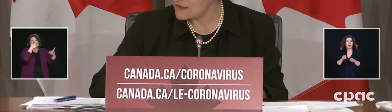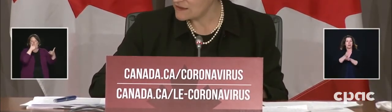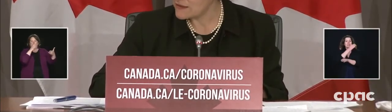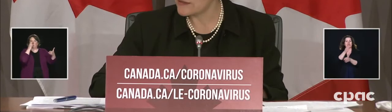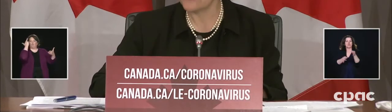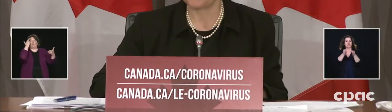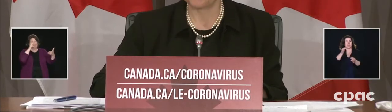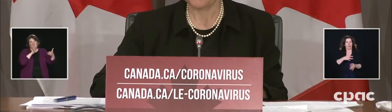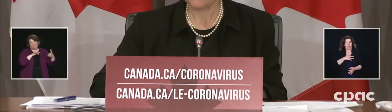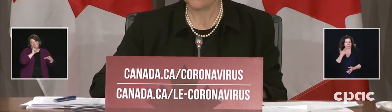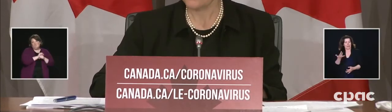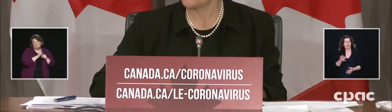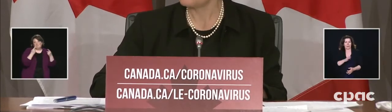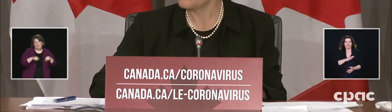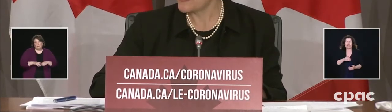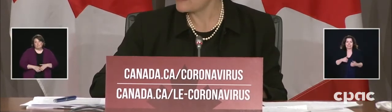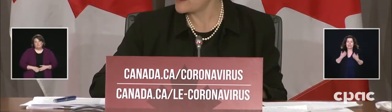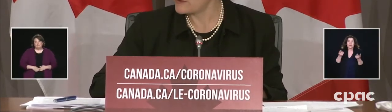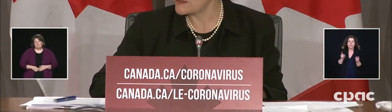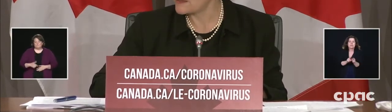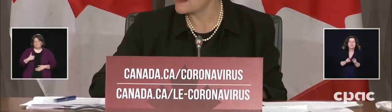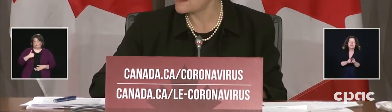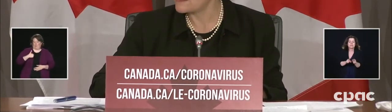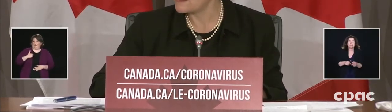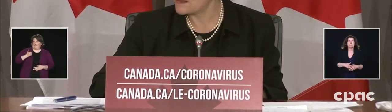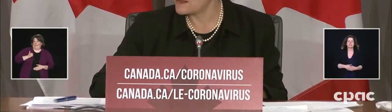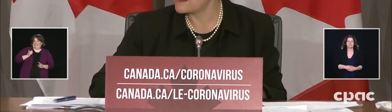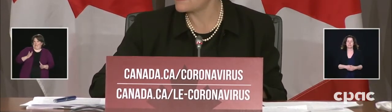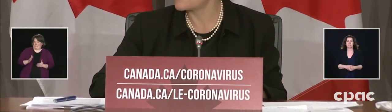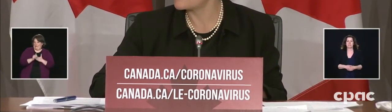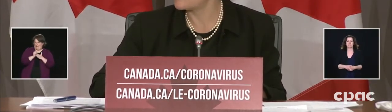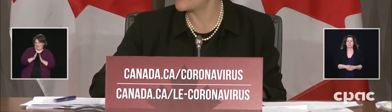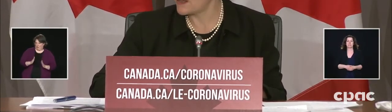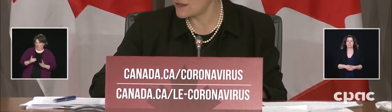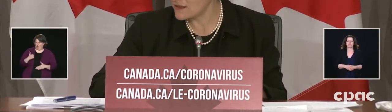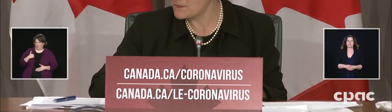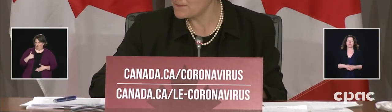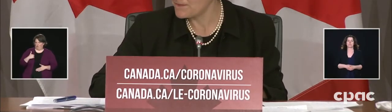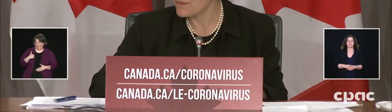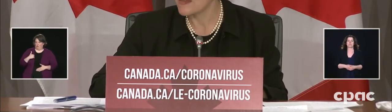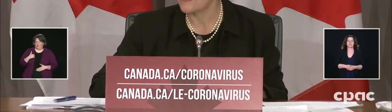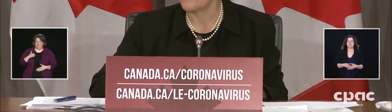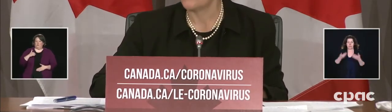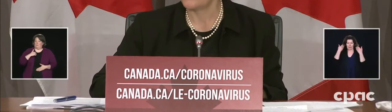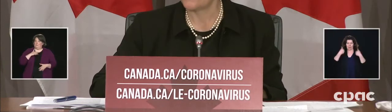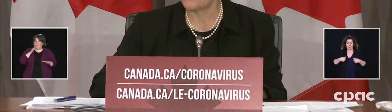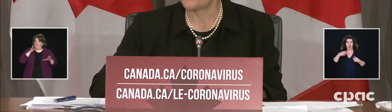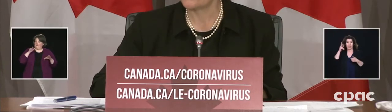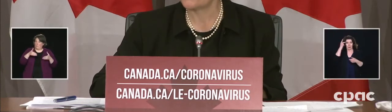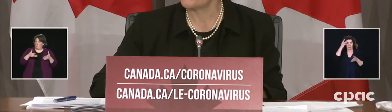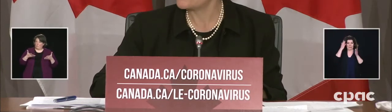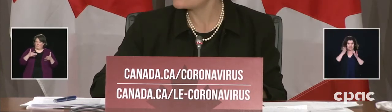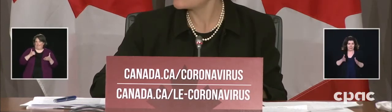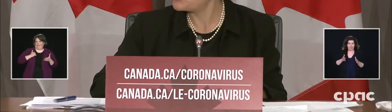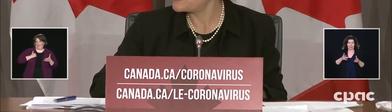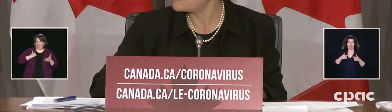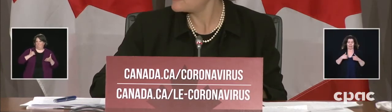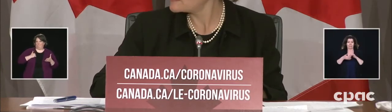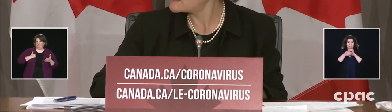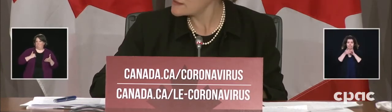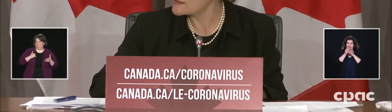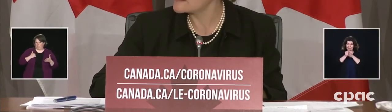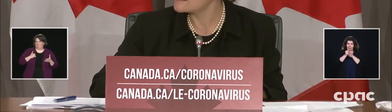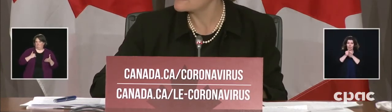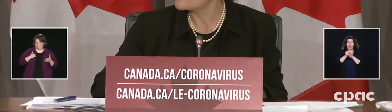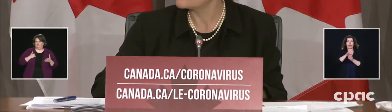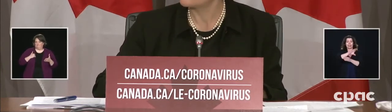a Canadian leader, my focus is on Canada, and it is on being